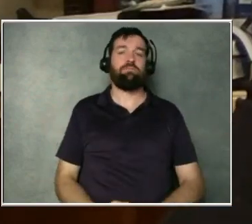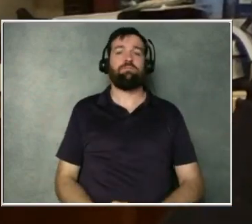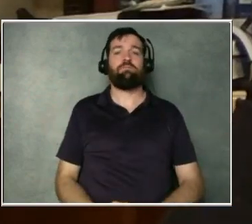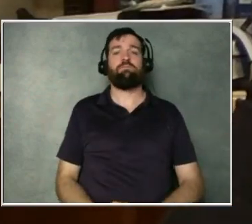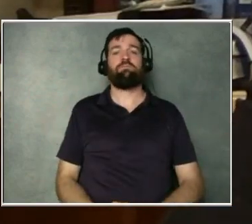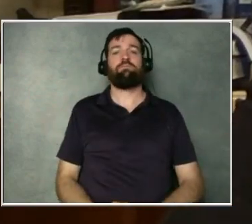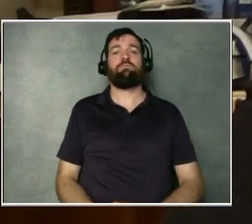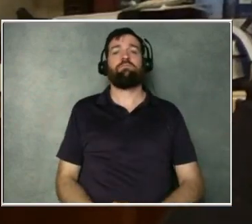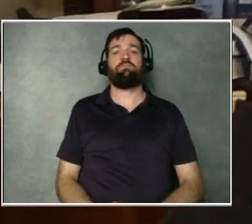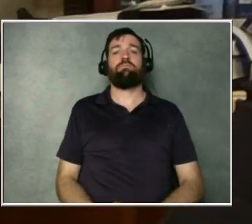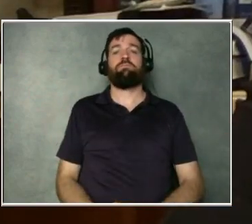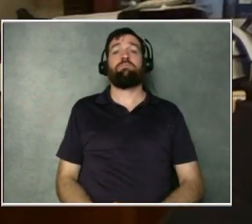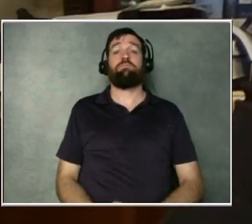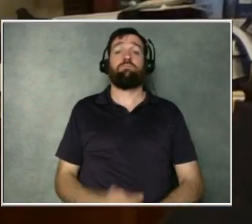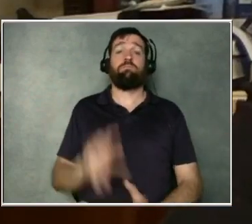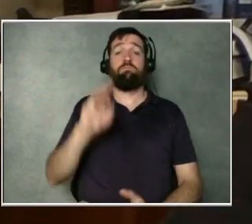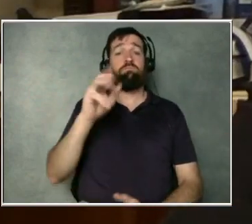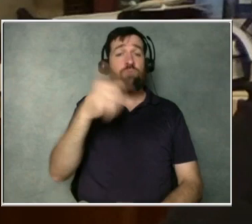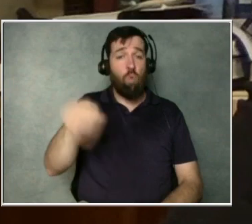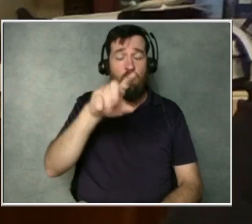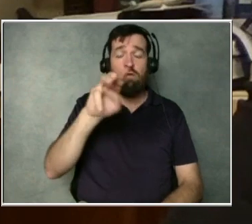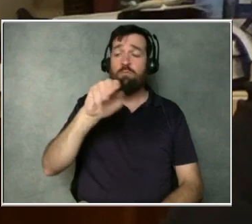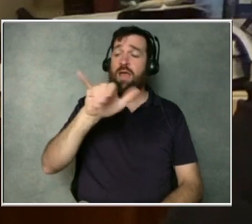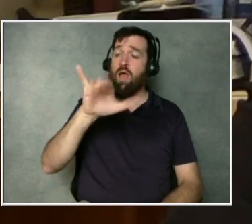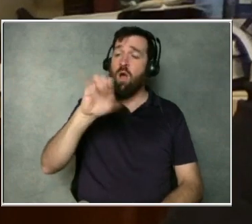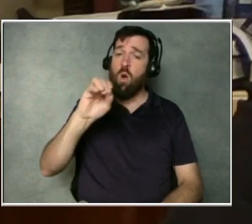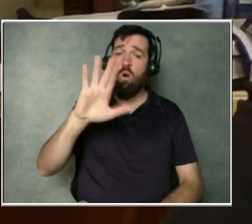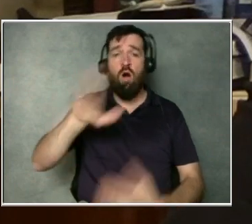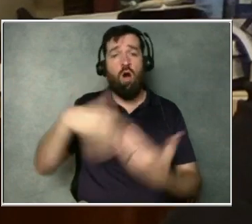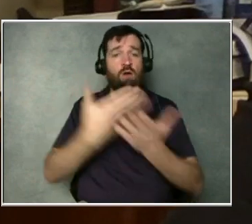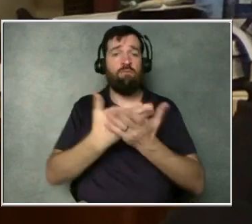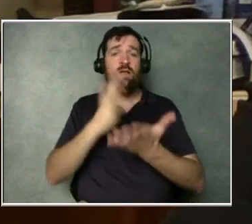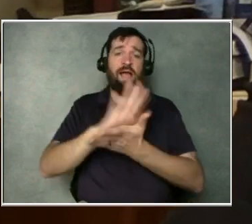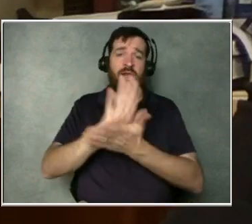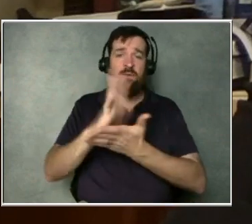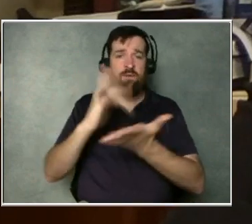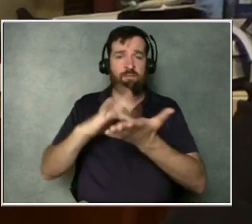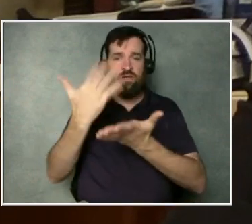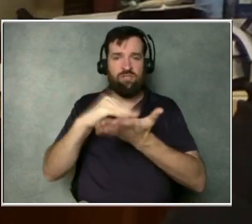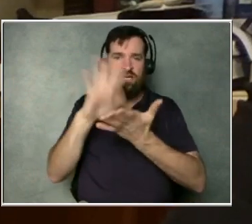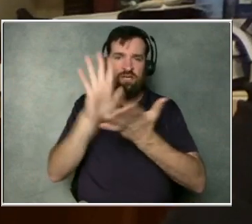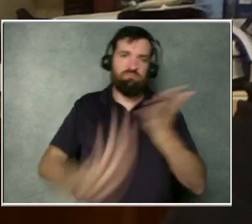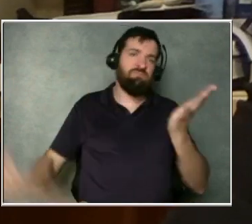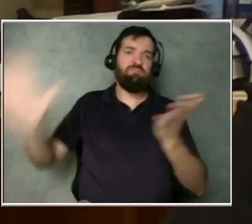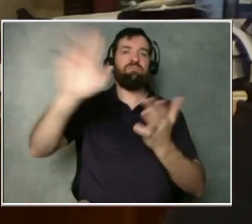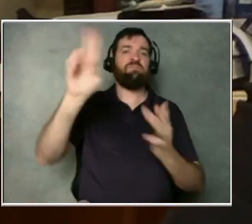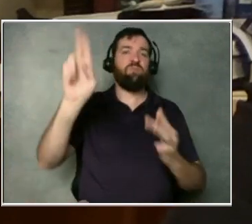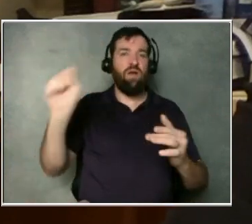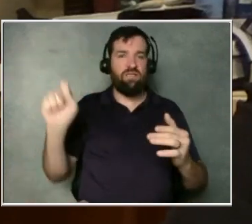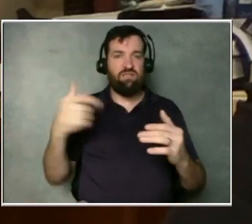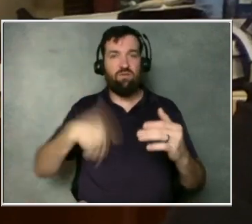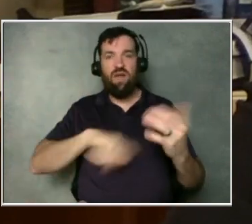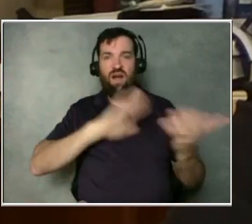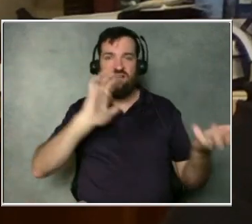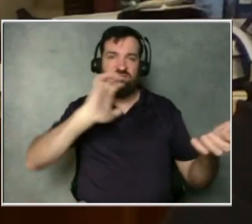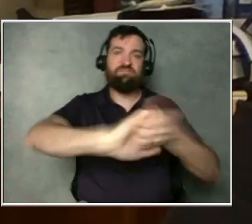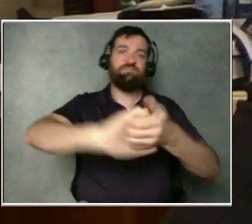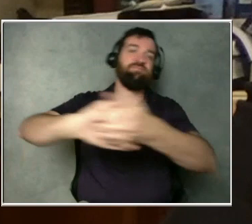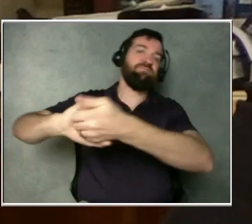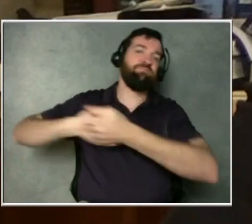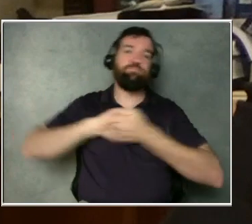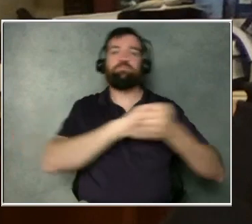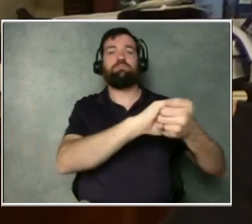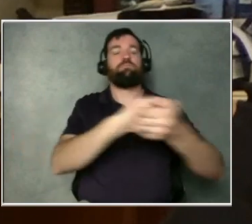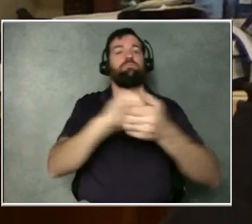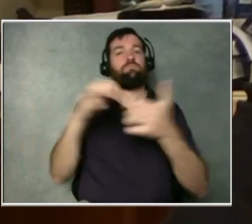You guys, Mayo, all of our academic medical centers throughout the nation, we're engaged together in doing the